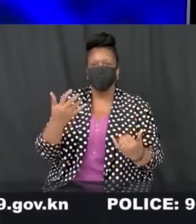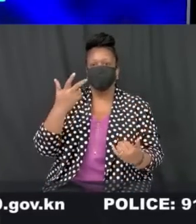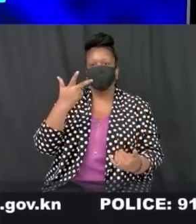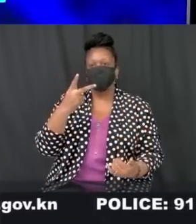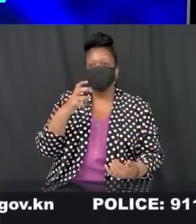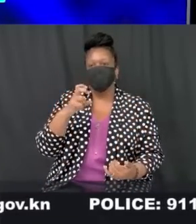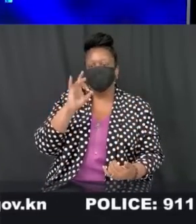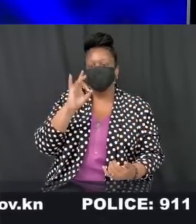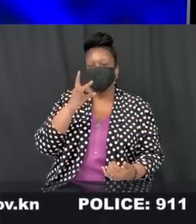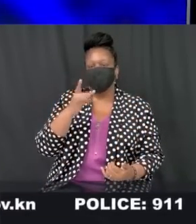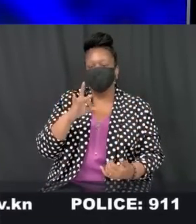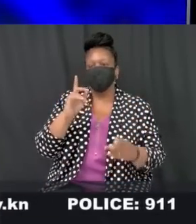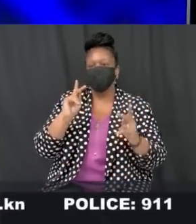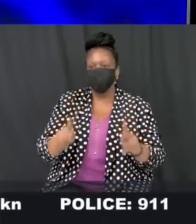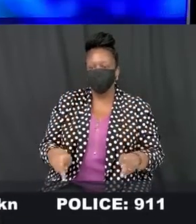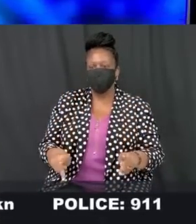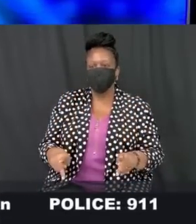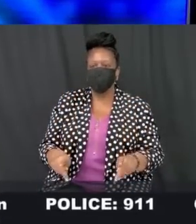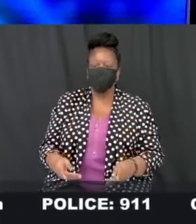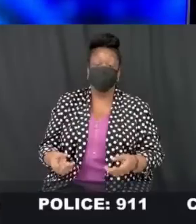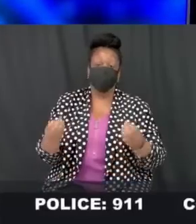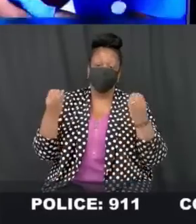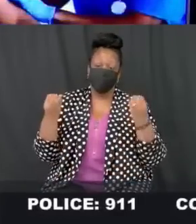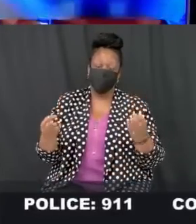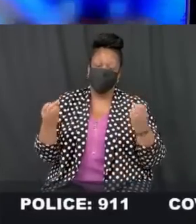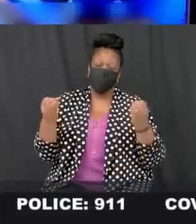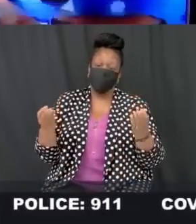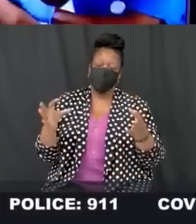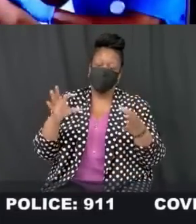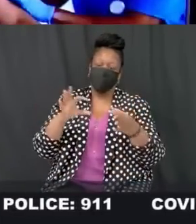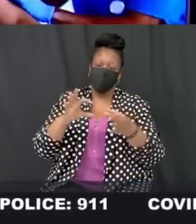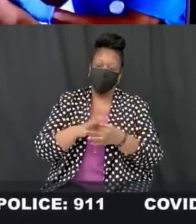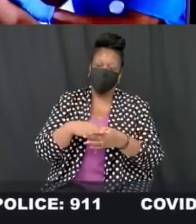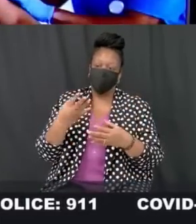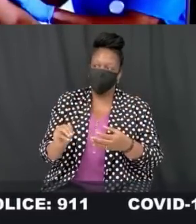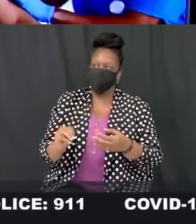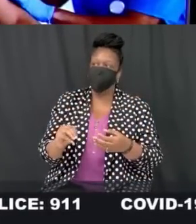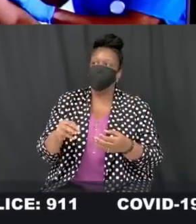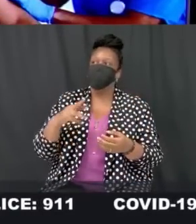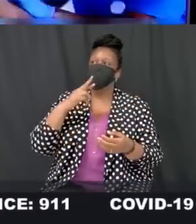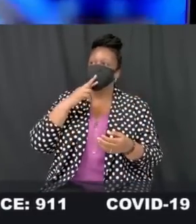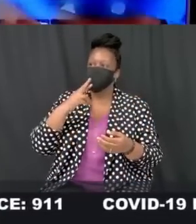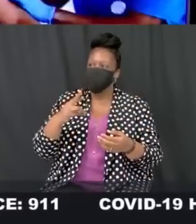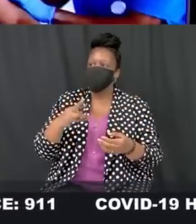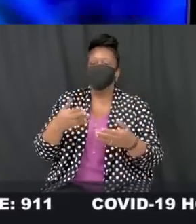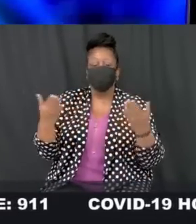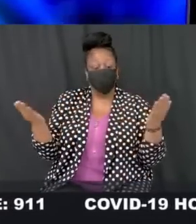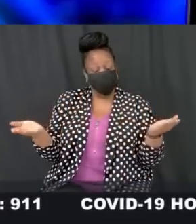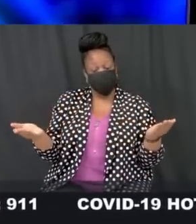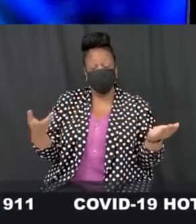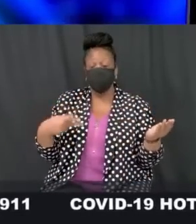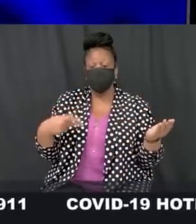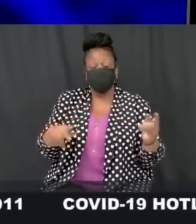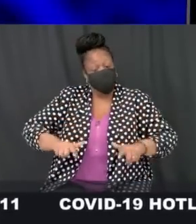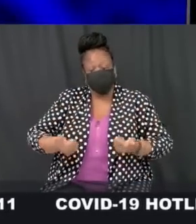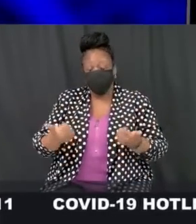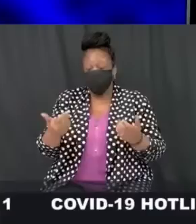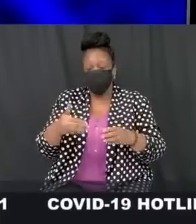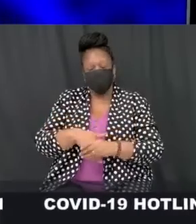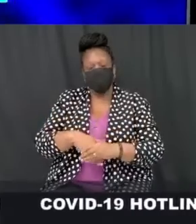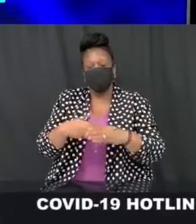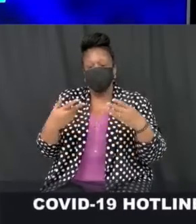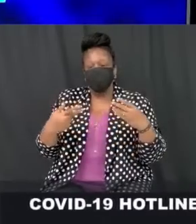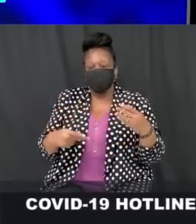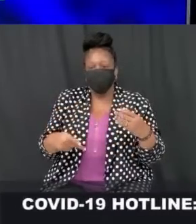active cases, majority of these cases or patients locals, just